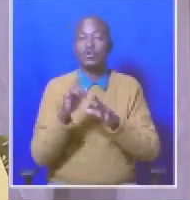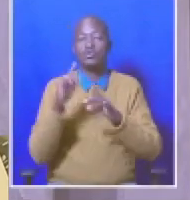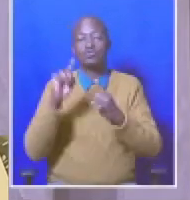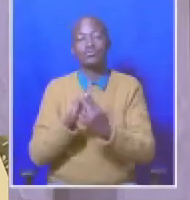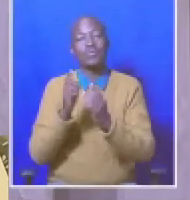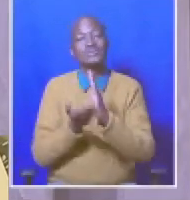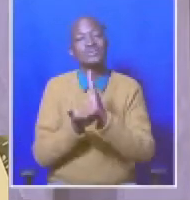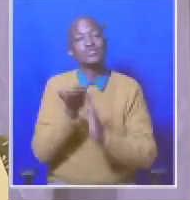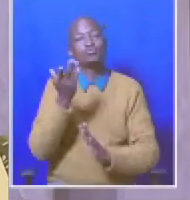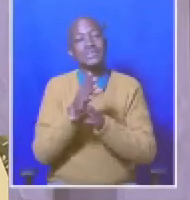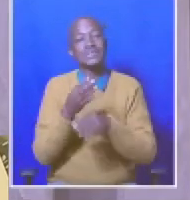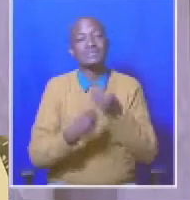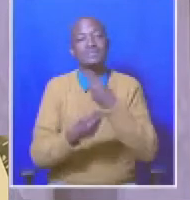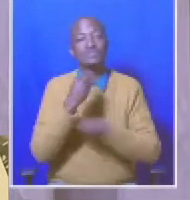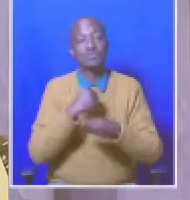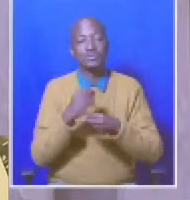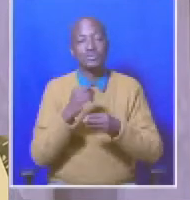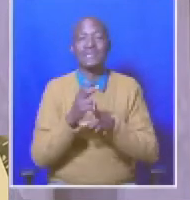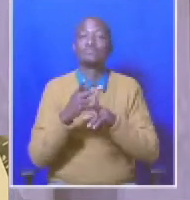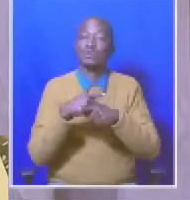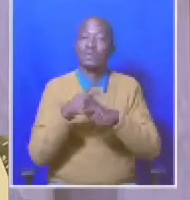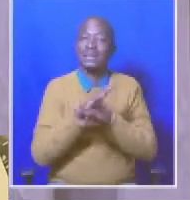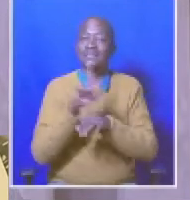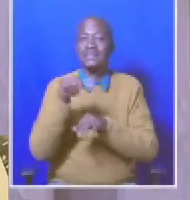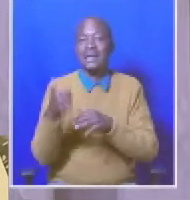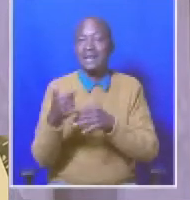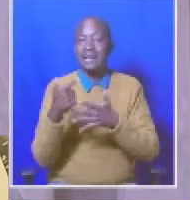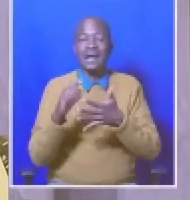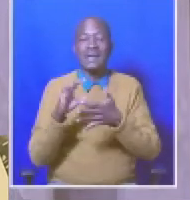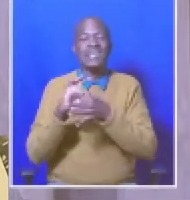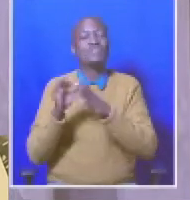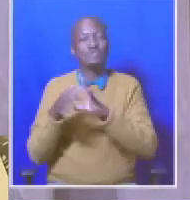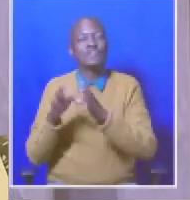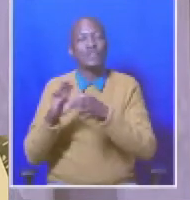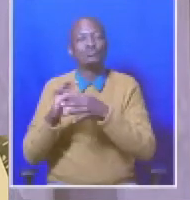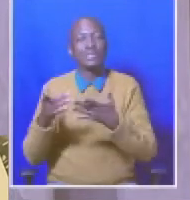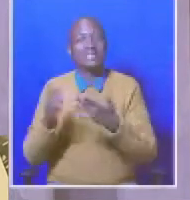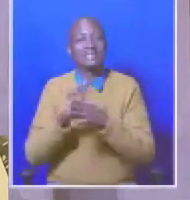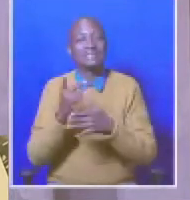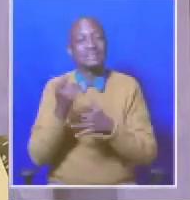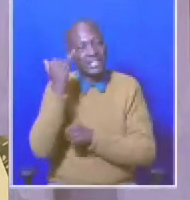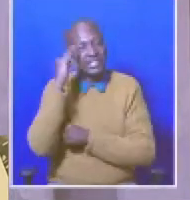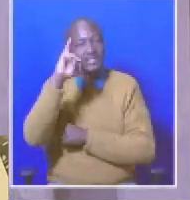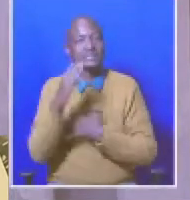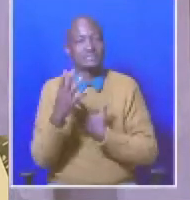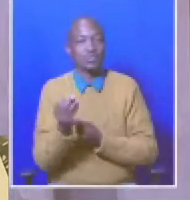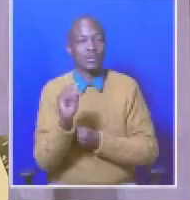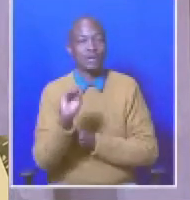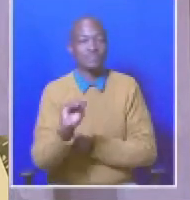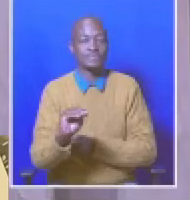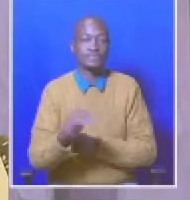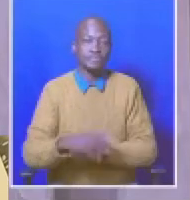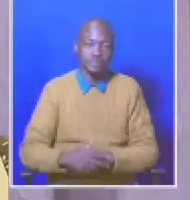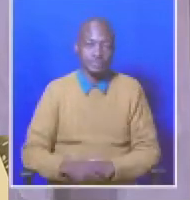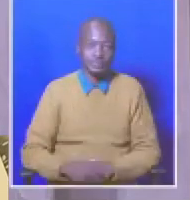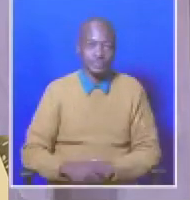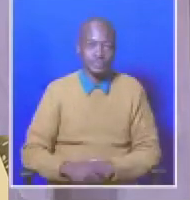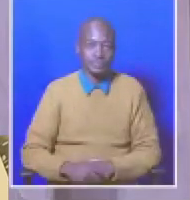increasing food production and other value chain initiatives.